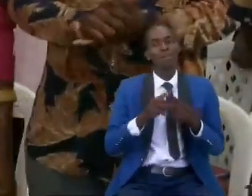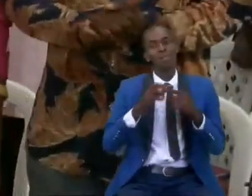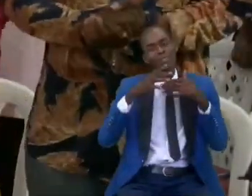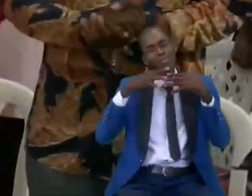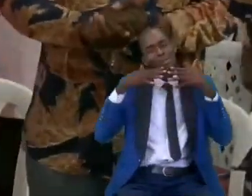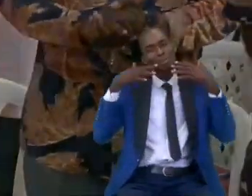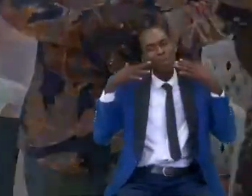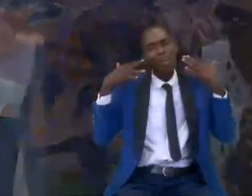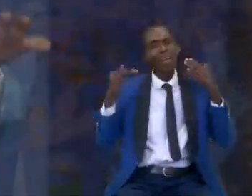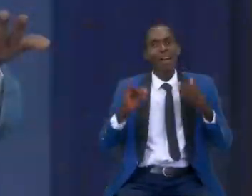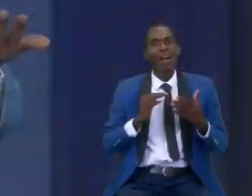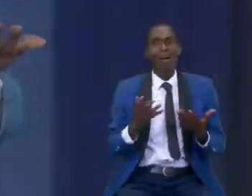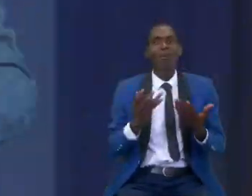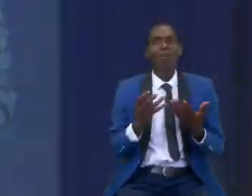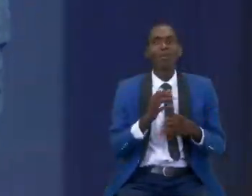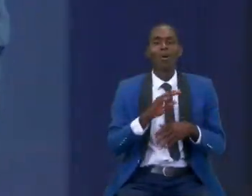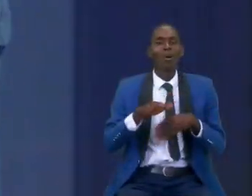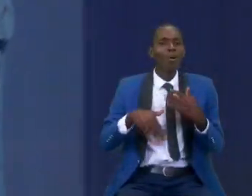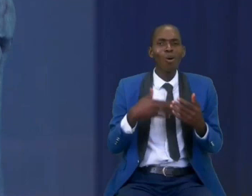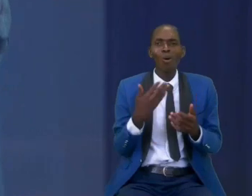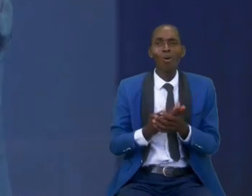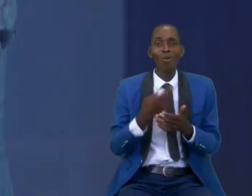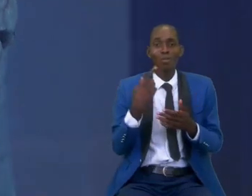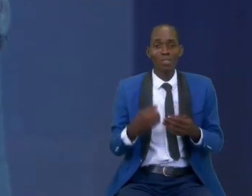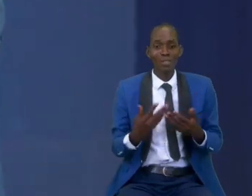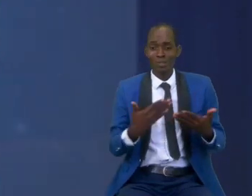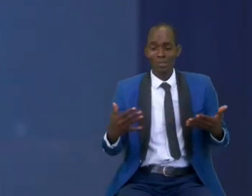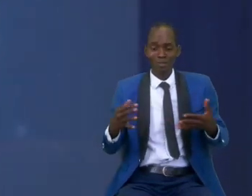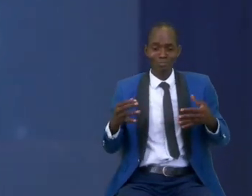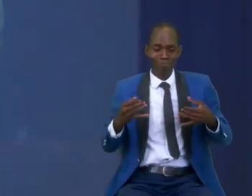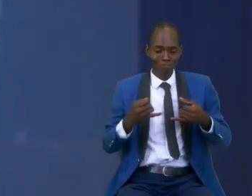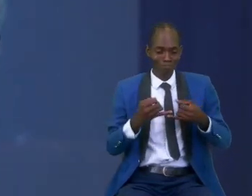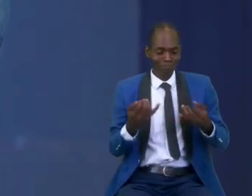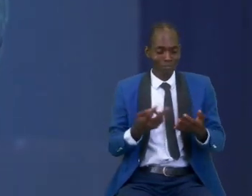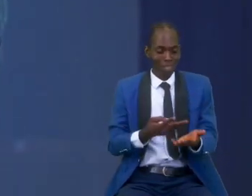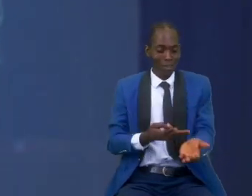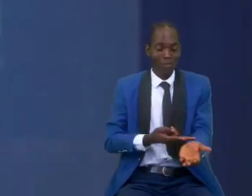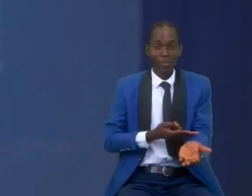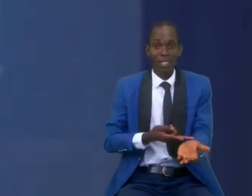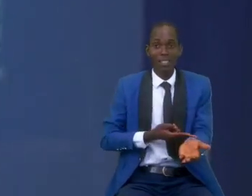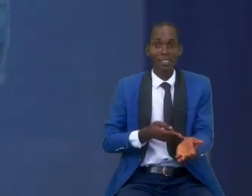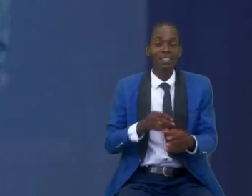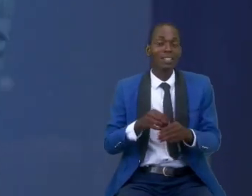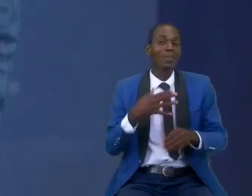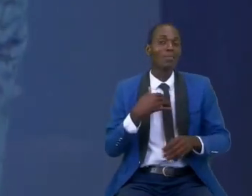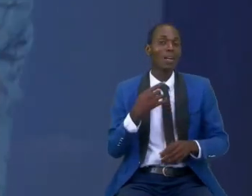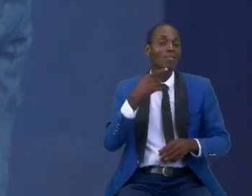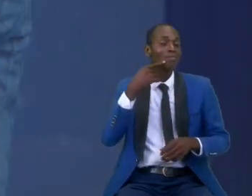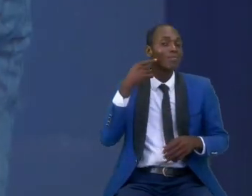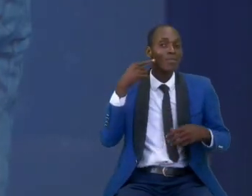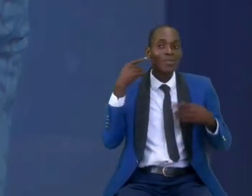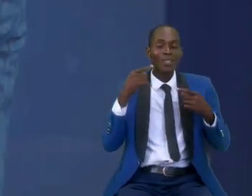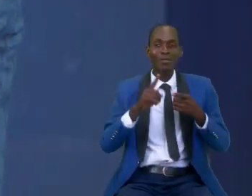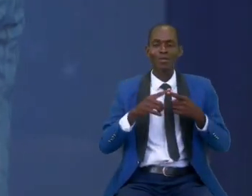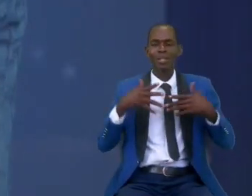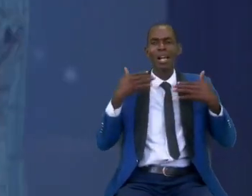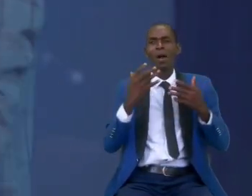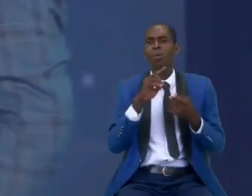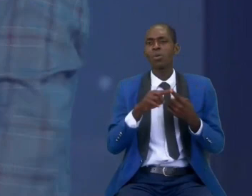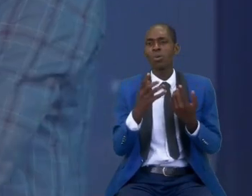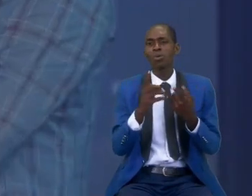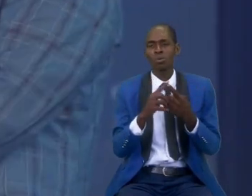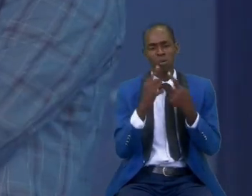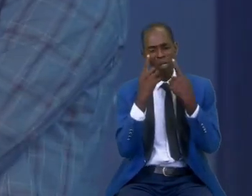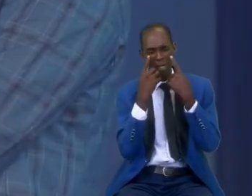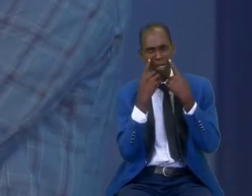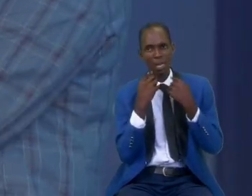can't see them, but they're there. And when somebody wants to cry, and all the muscles, they get into the mood of crying. And